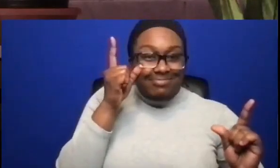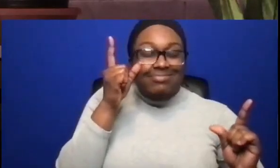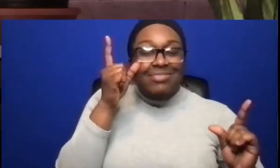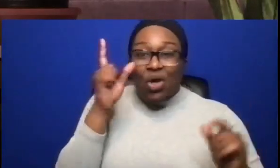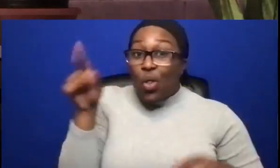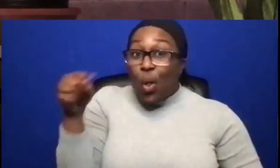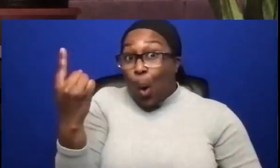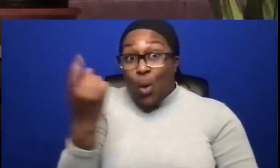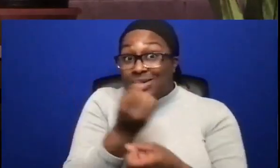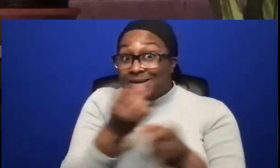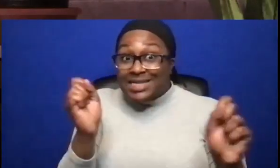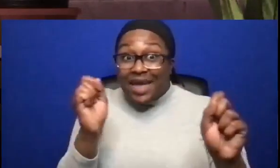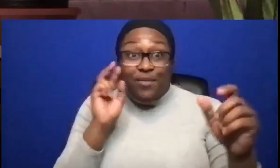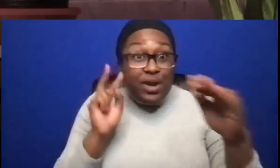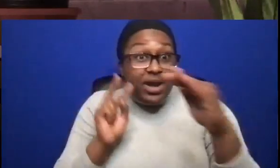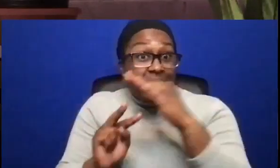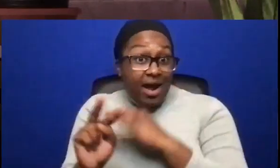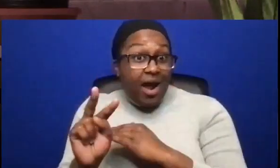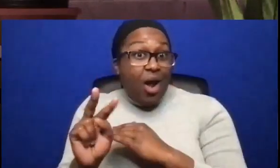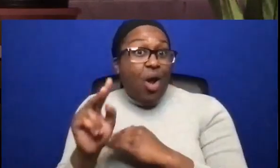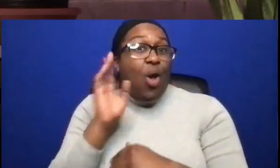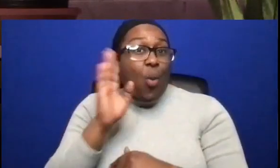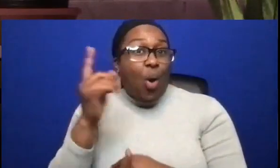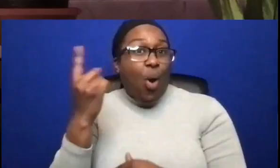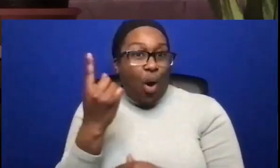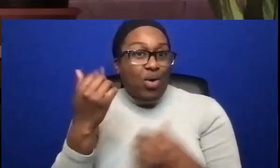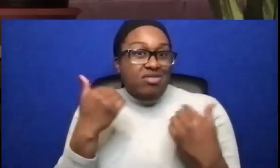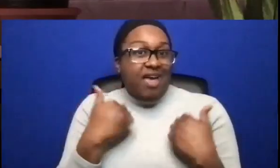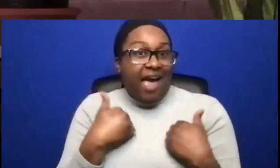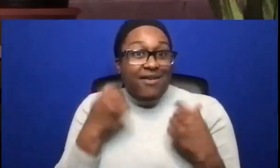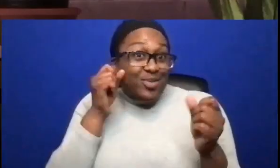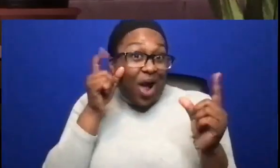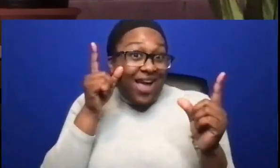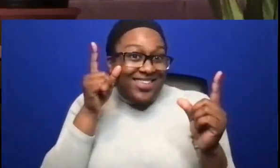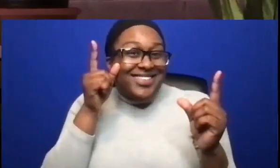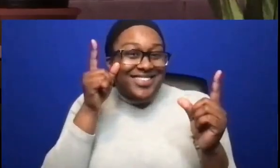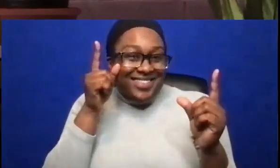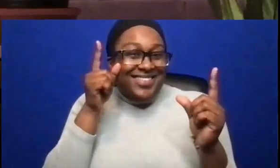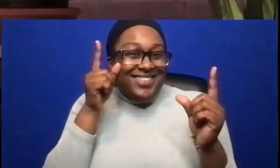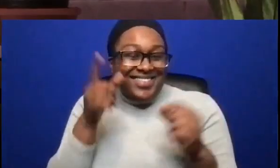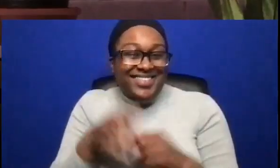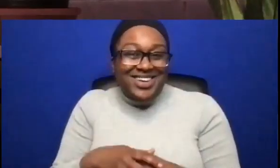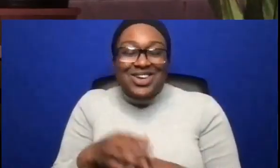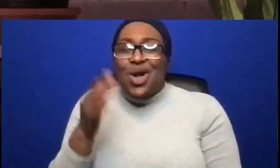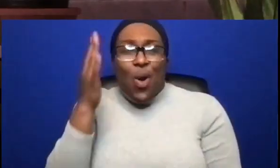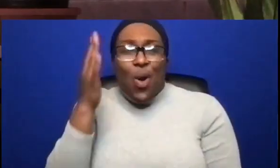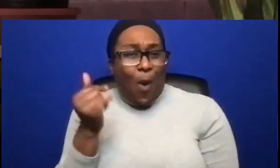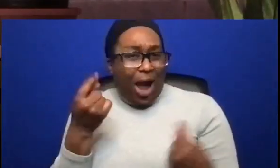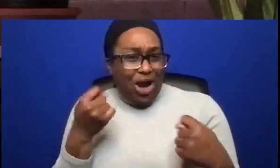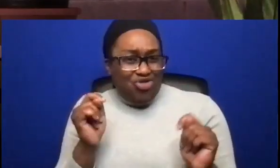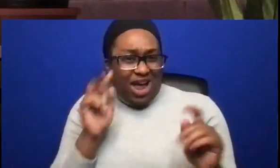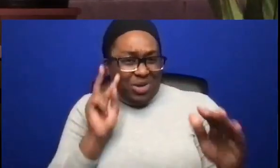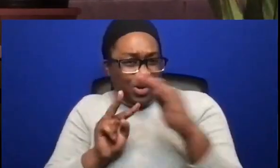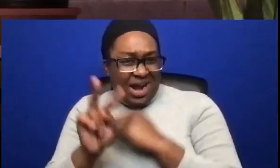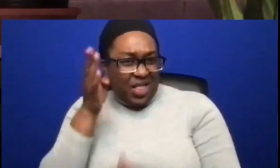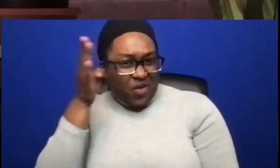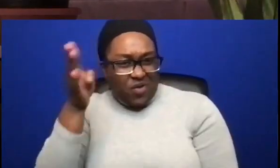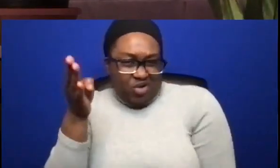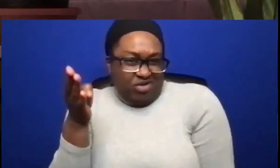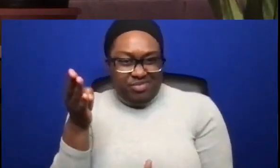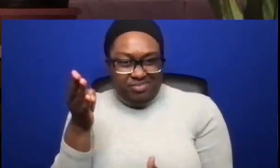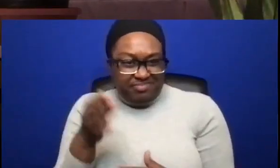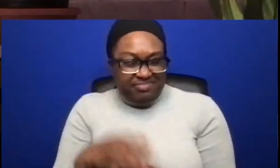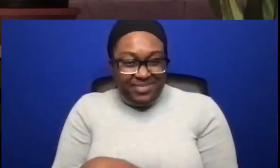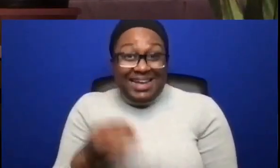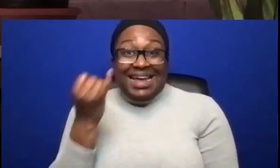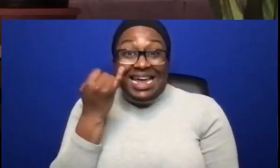safe prediction is that there will always be these surprises. So why try to predict the future at all if it's